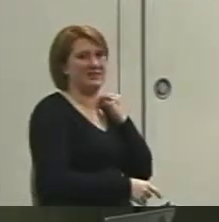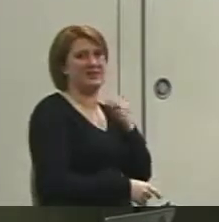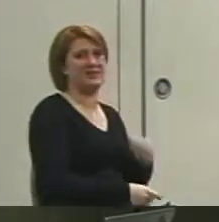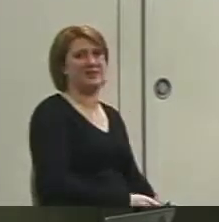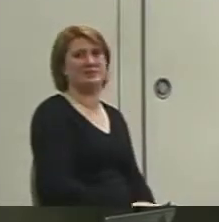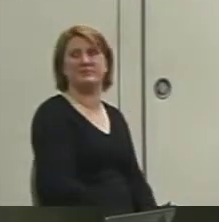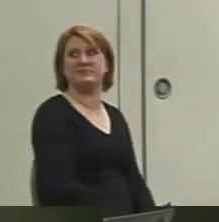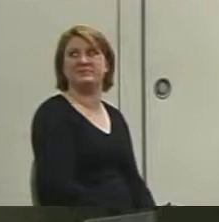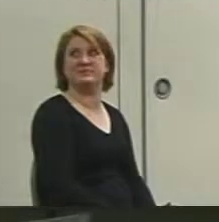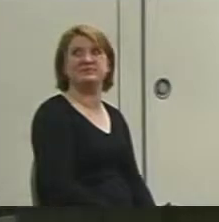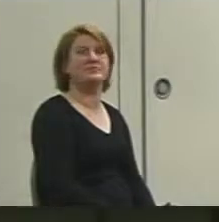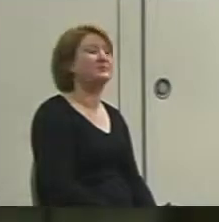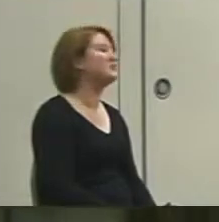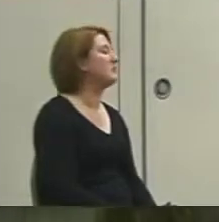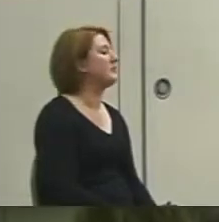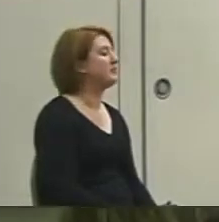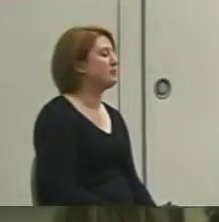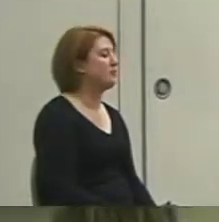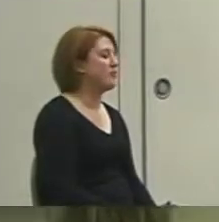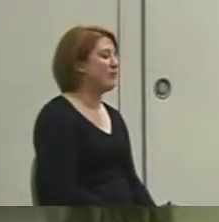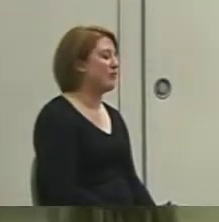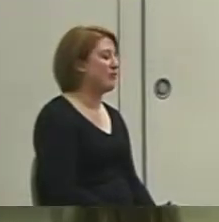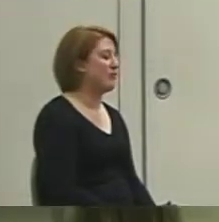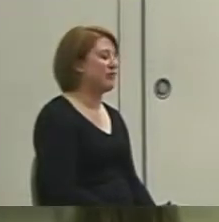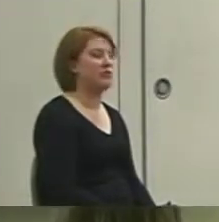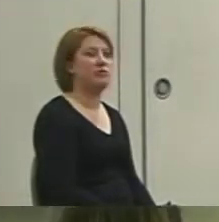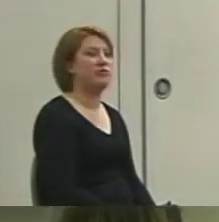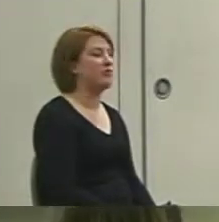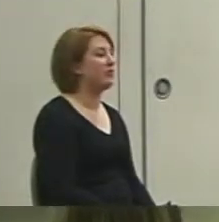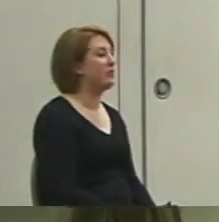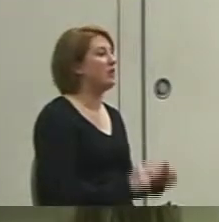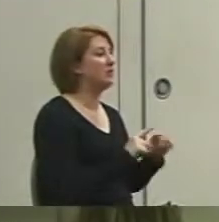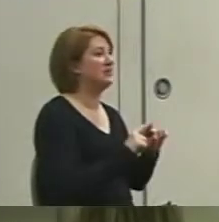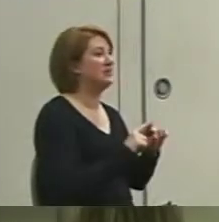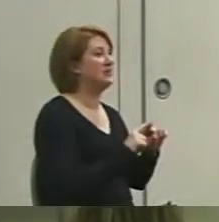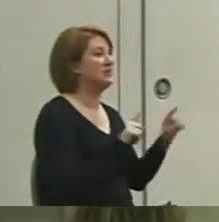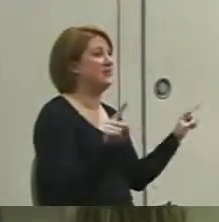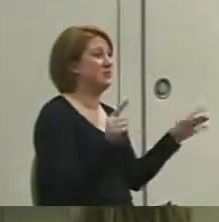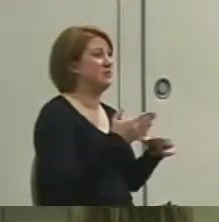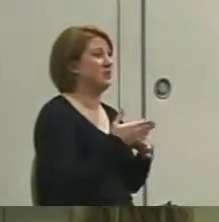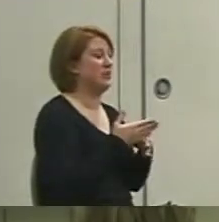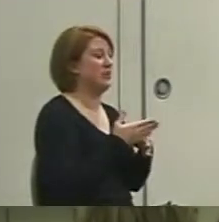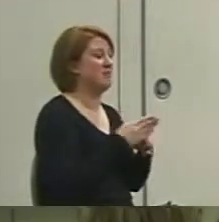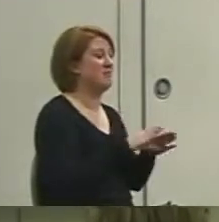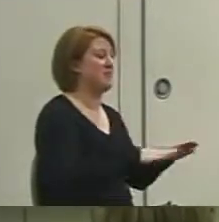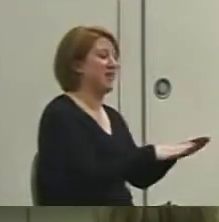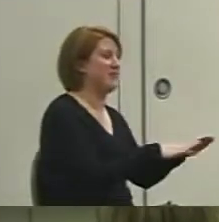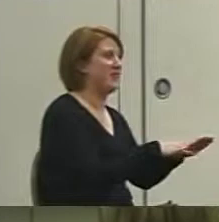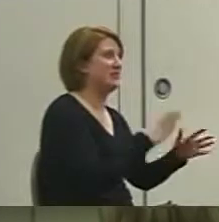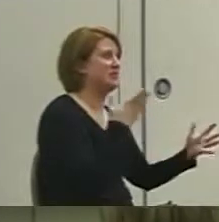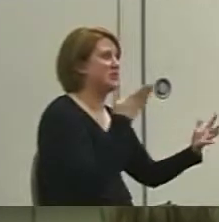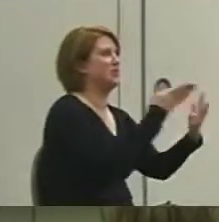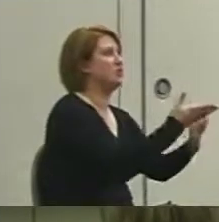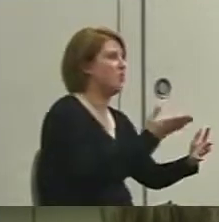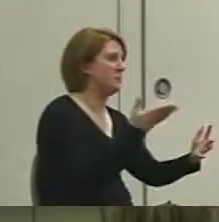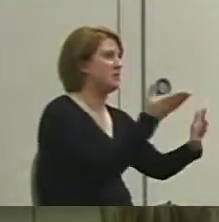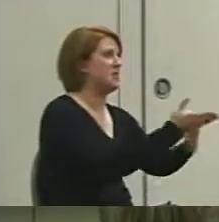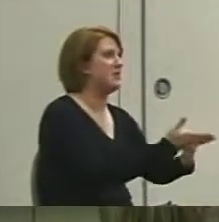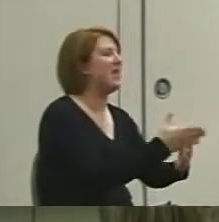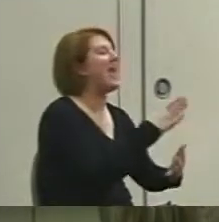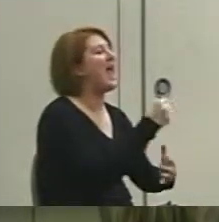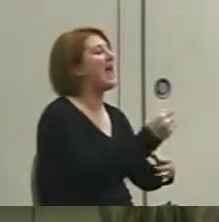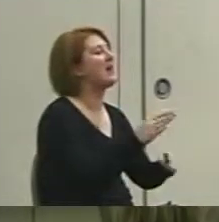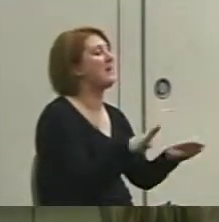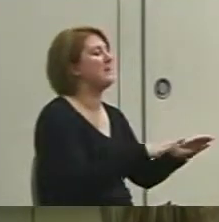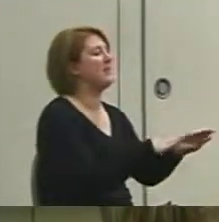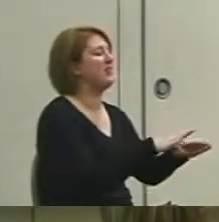so. Well, there's a difference between behavior that's disruptive and a behavior